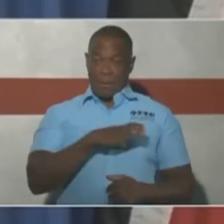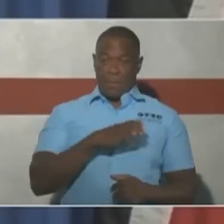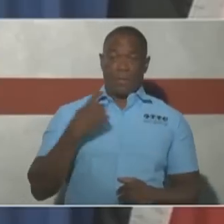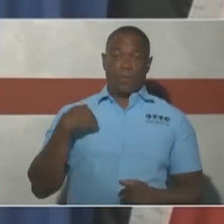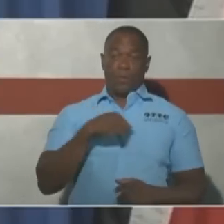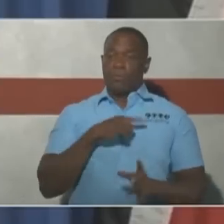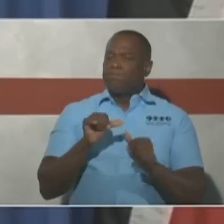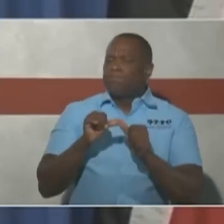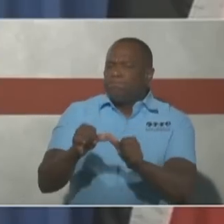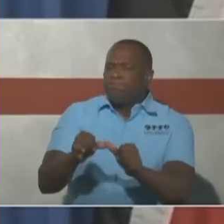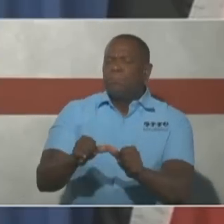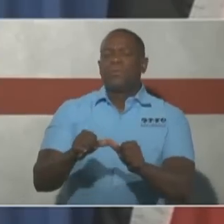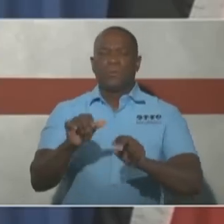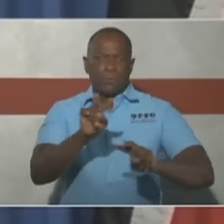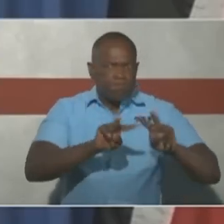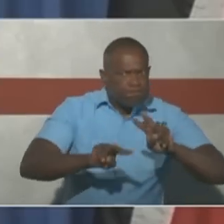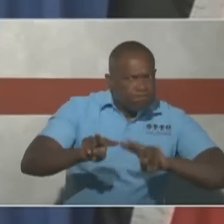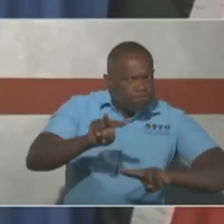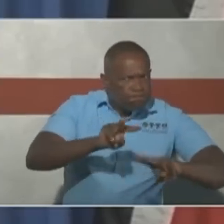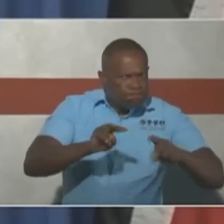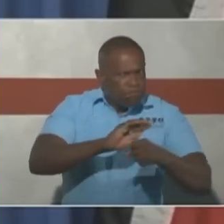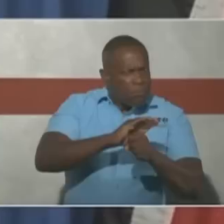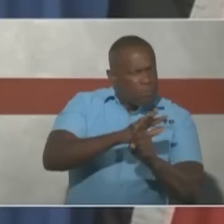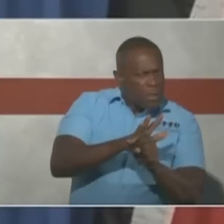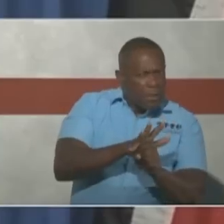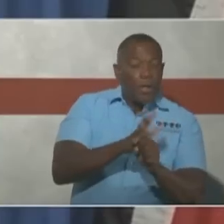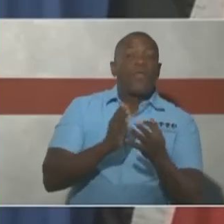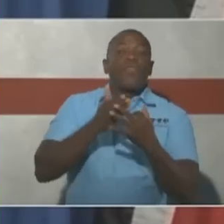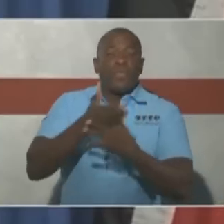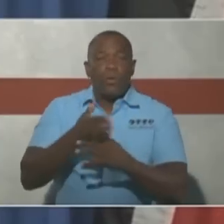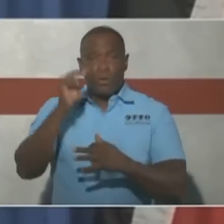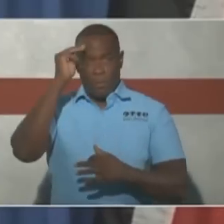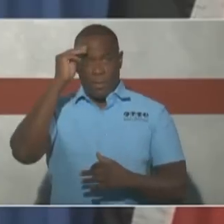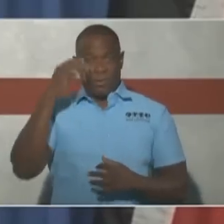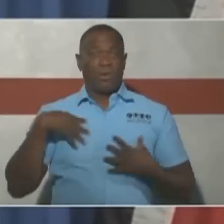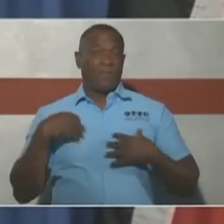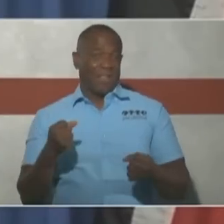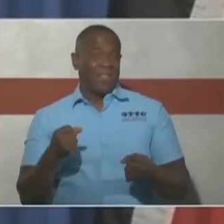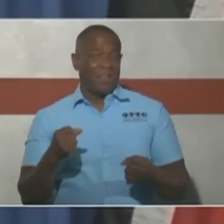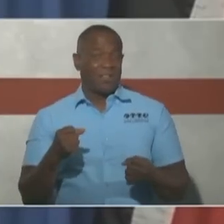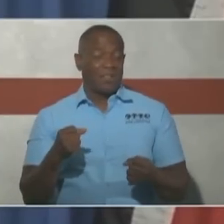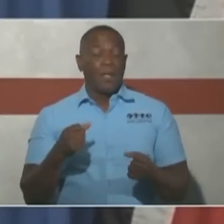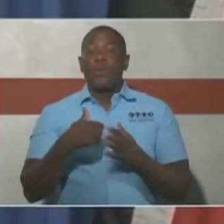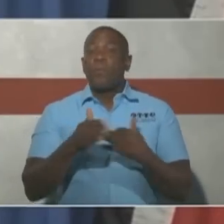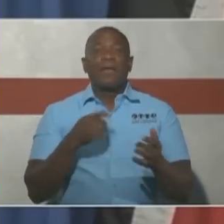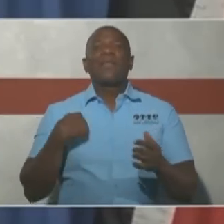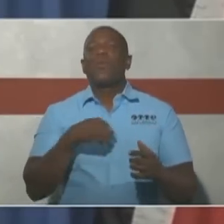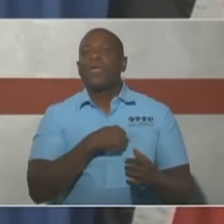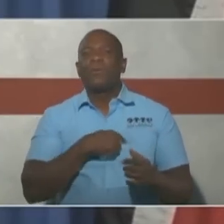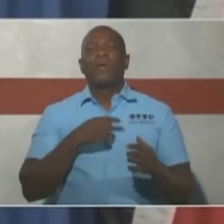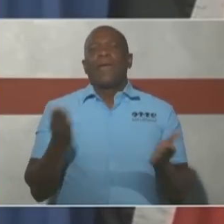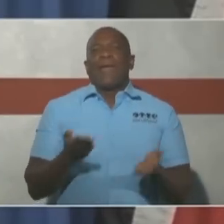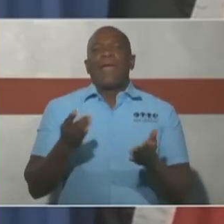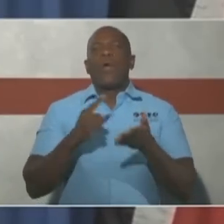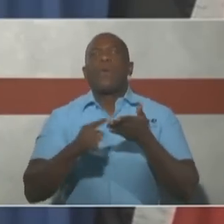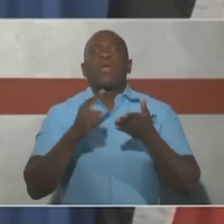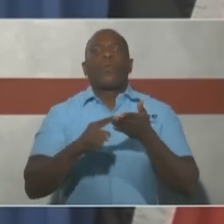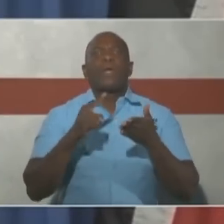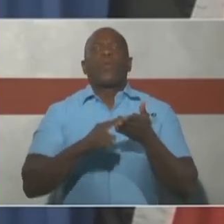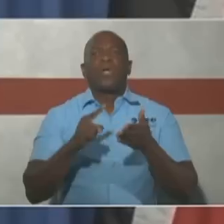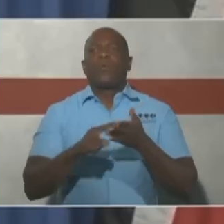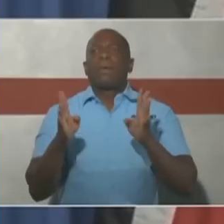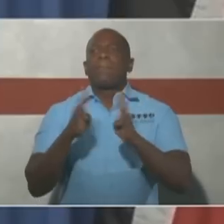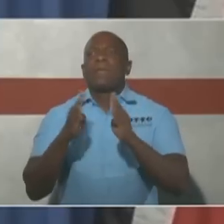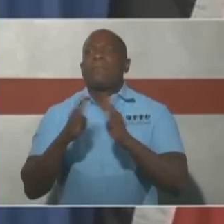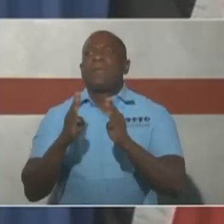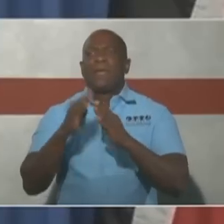have continued to monitor COVID-19 through the Ministry of Health. Even when we were not talking to you about it, we were monitoring